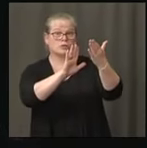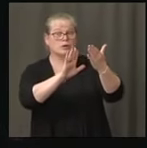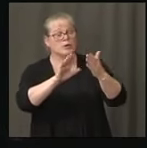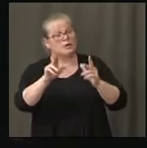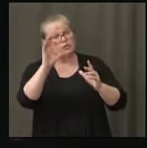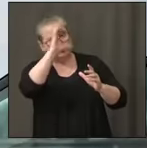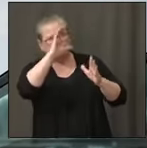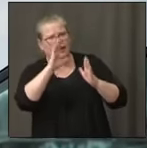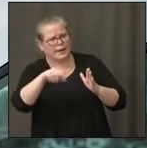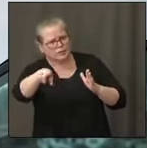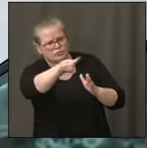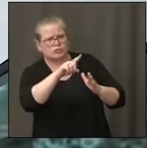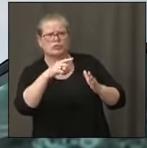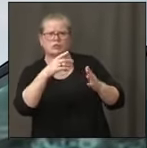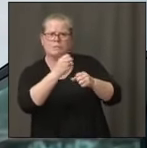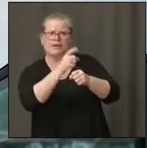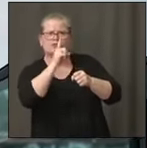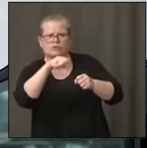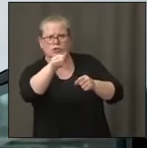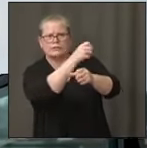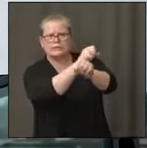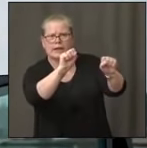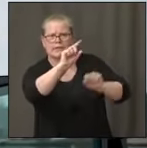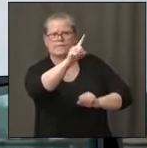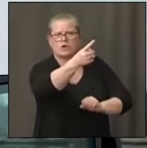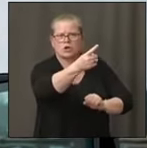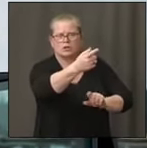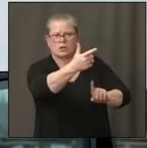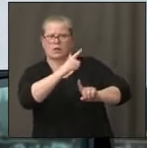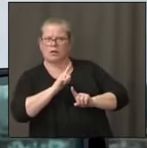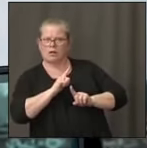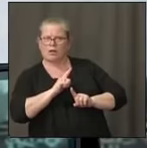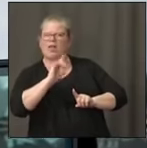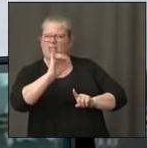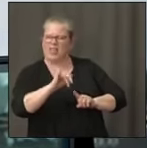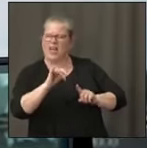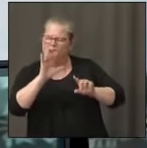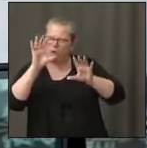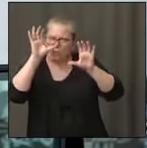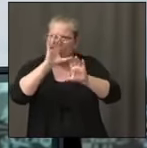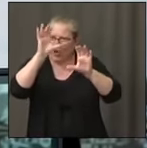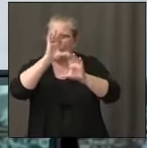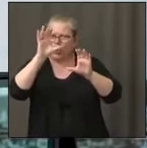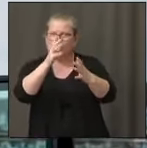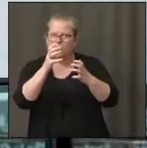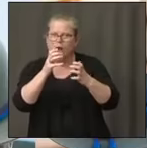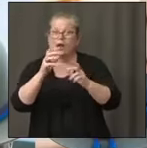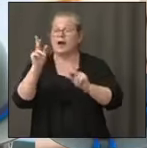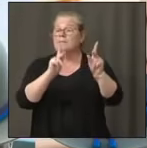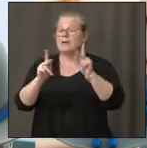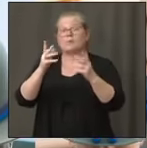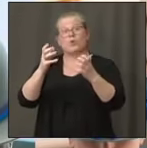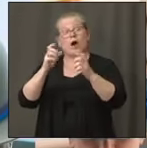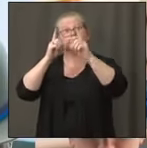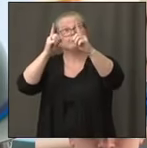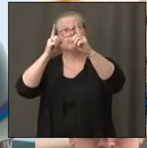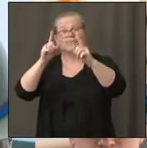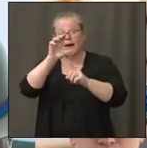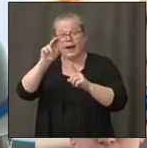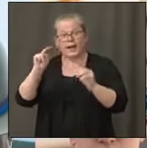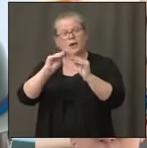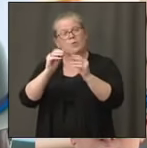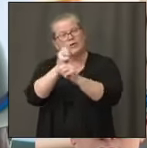above their own. We seek those who are determined to make our state a safer place for our families. We are seeking you,